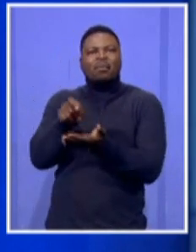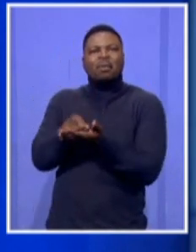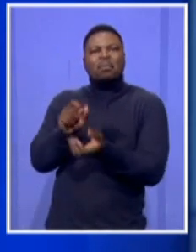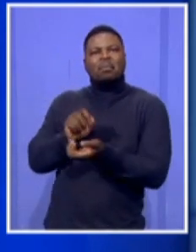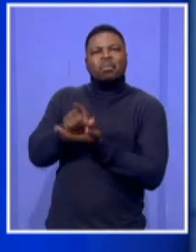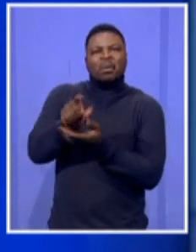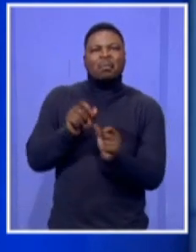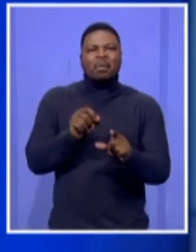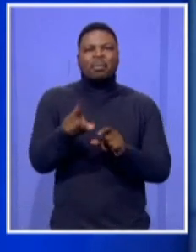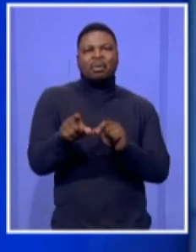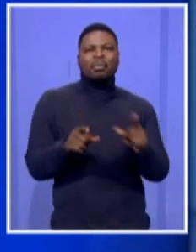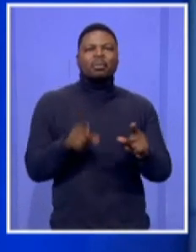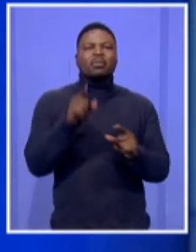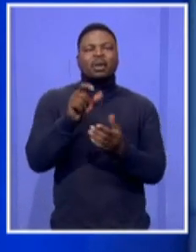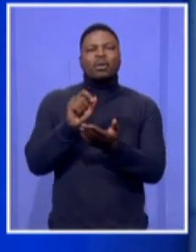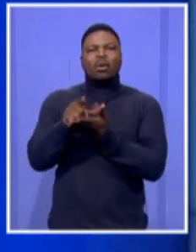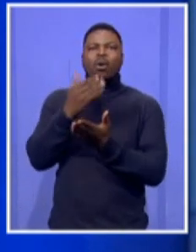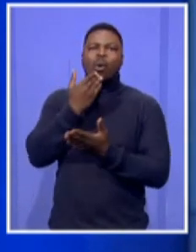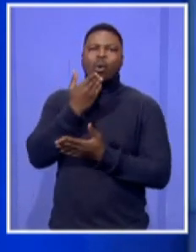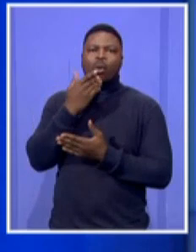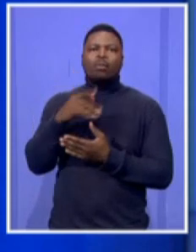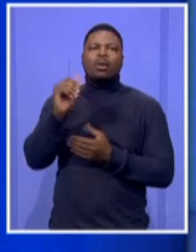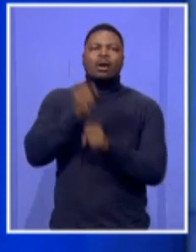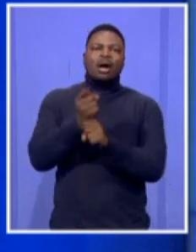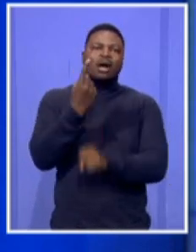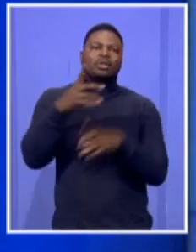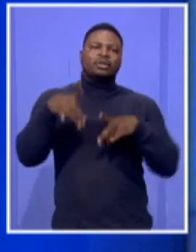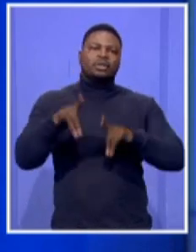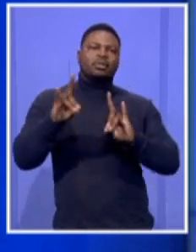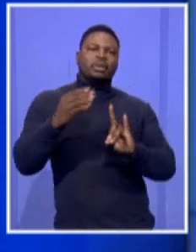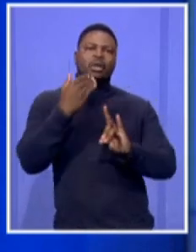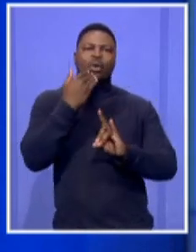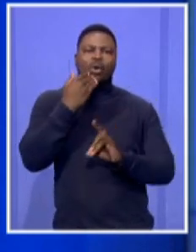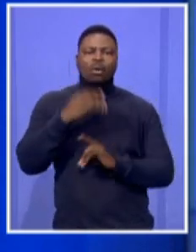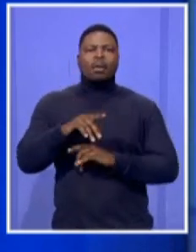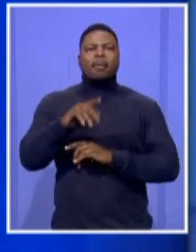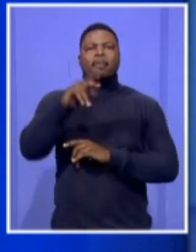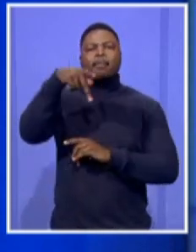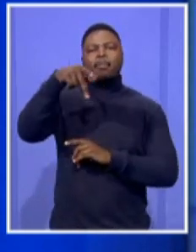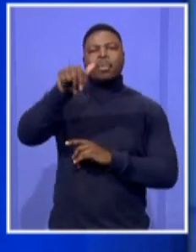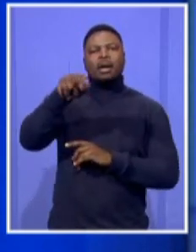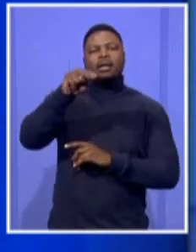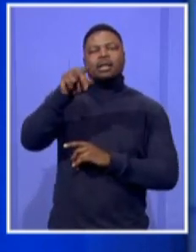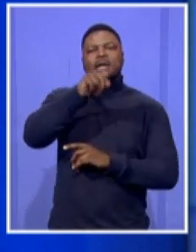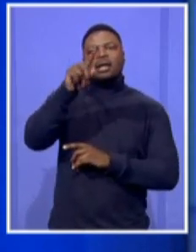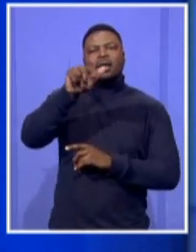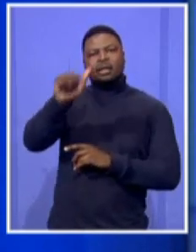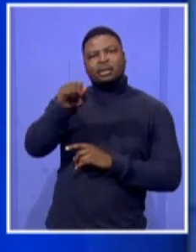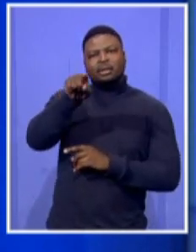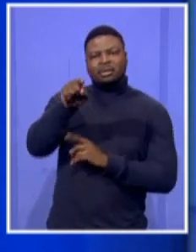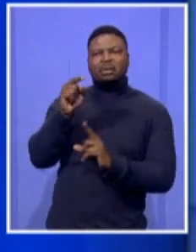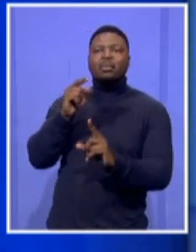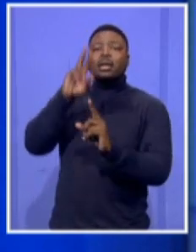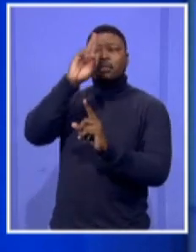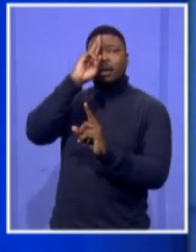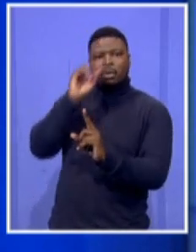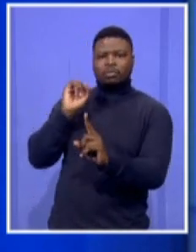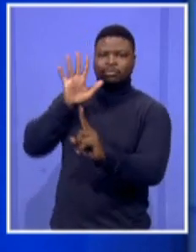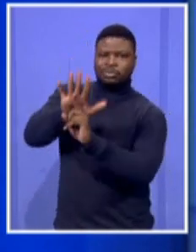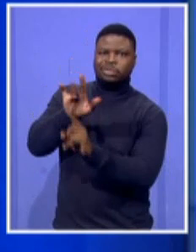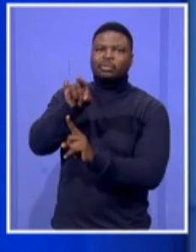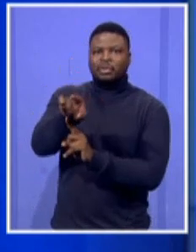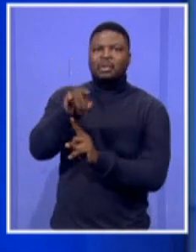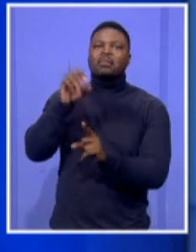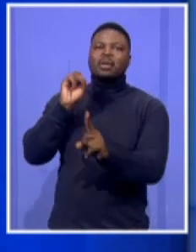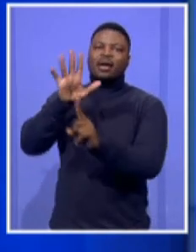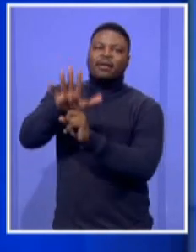Gauteng Chairperson Panyaza Lesufi. In the statement, the party says attacks on Lesufi are an attack on the organisation. A week ago, lobby